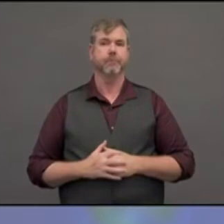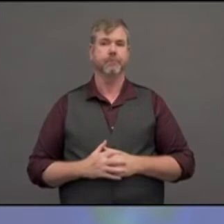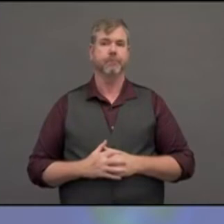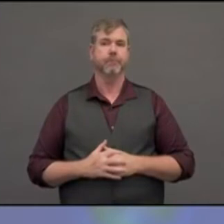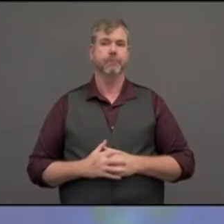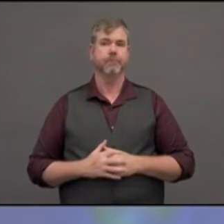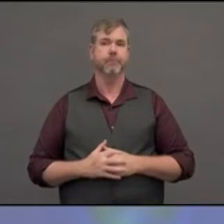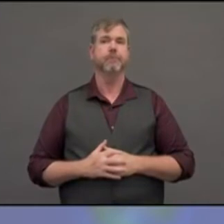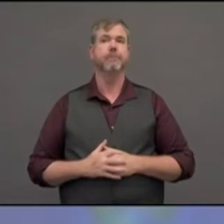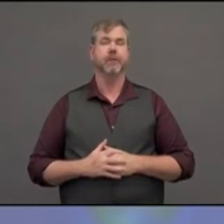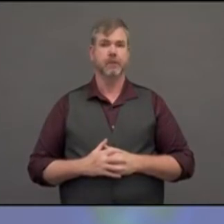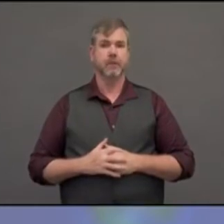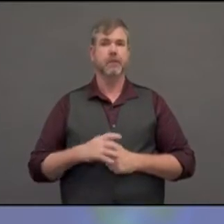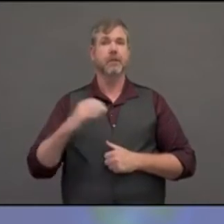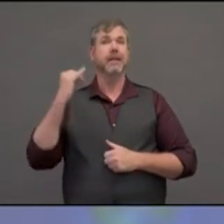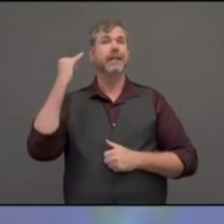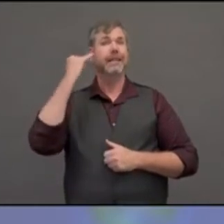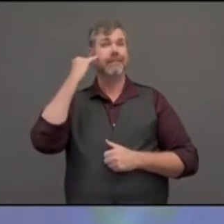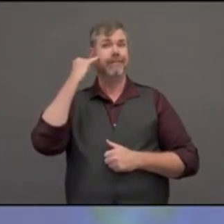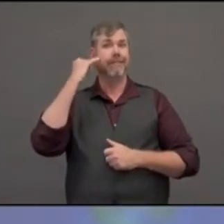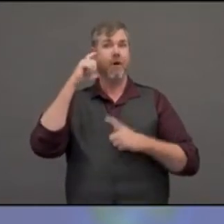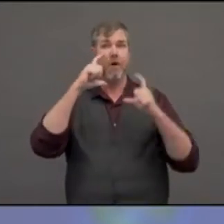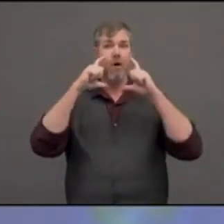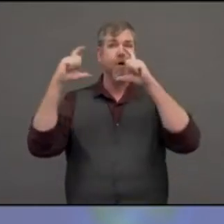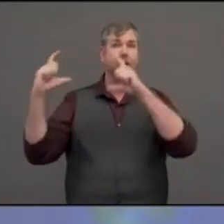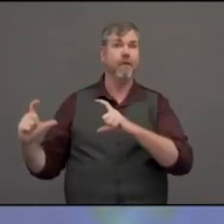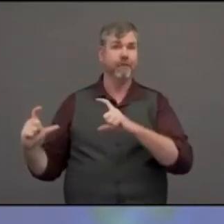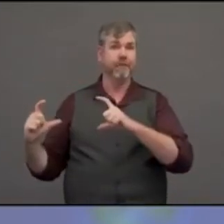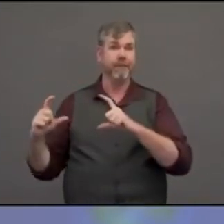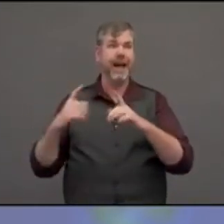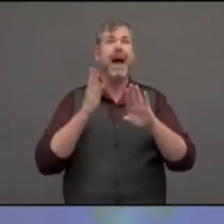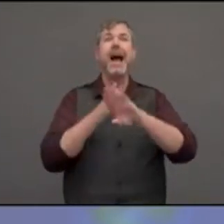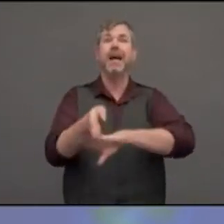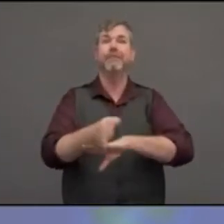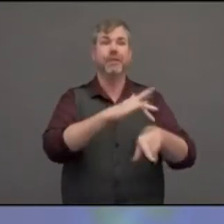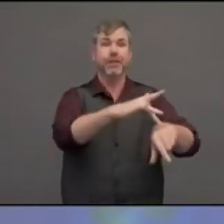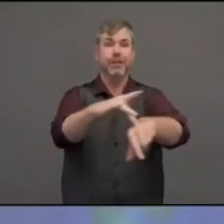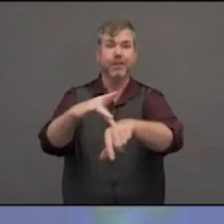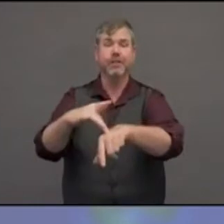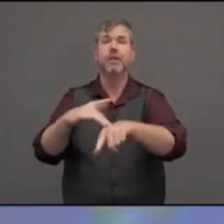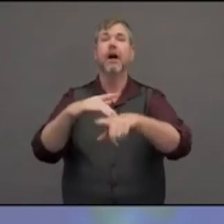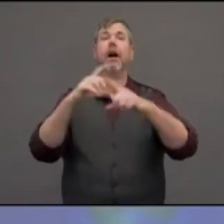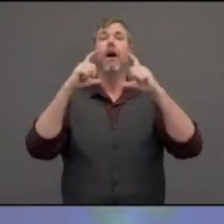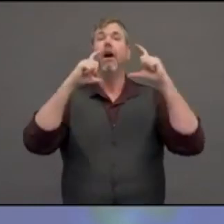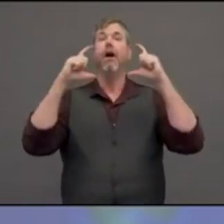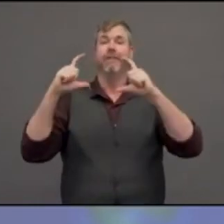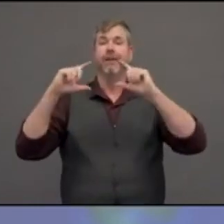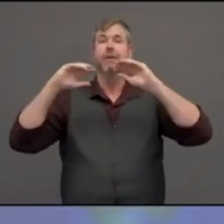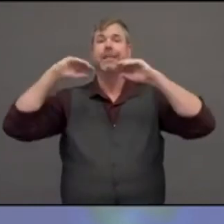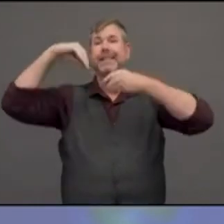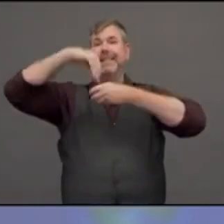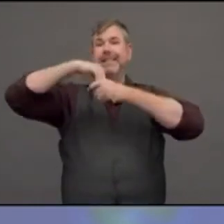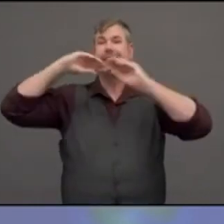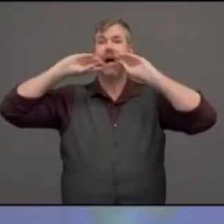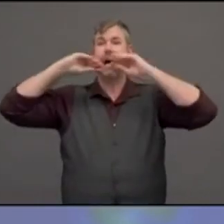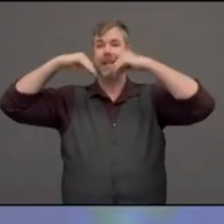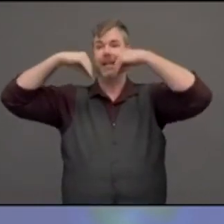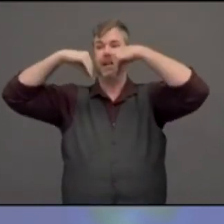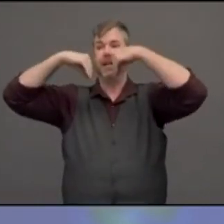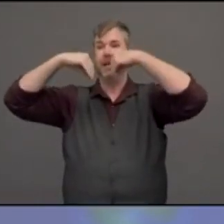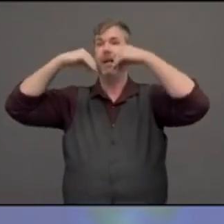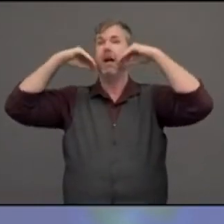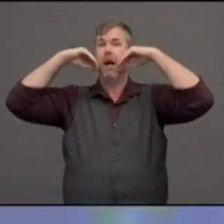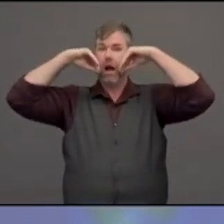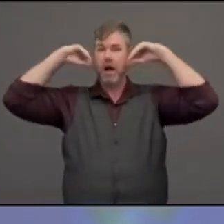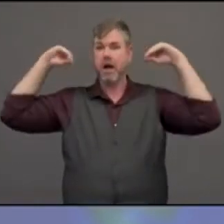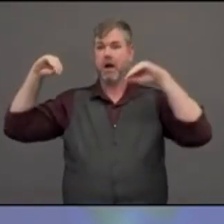your hands, you know, you really want to get a lather going, at least 20 seconds. I sing the alphabet song or some other song while I'm doing it,